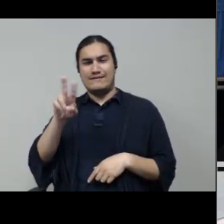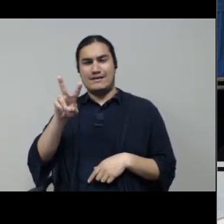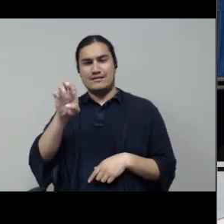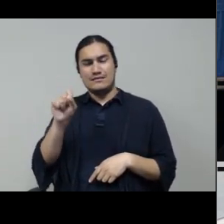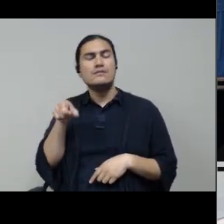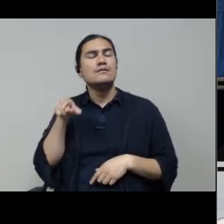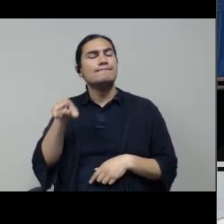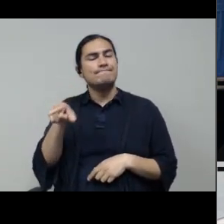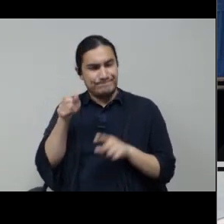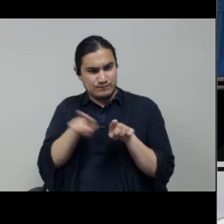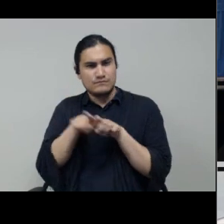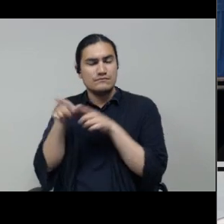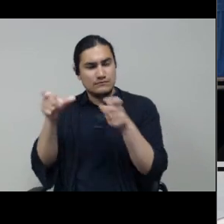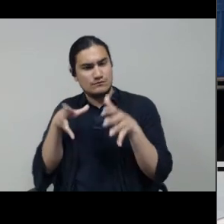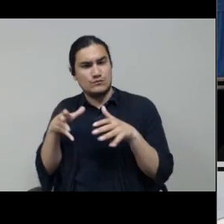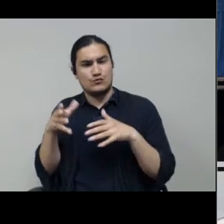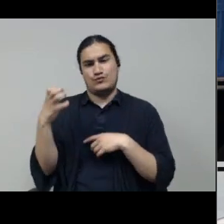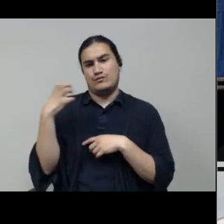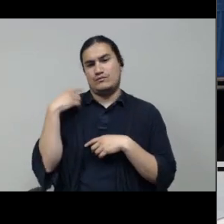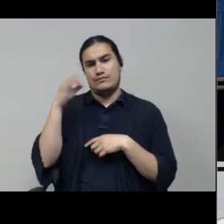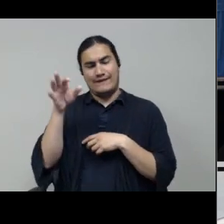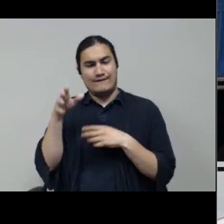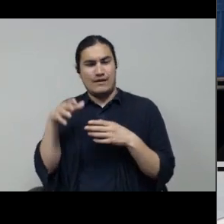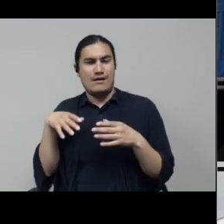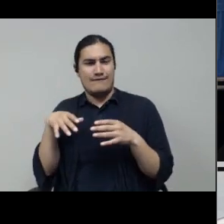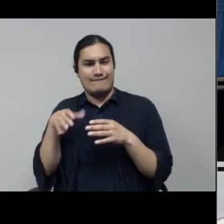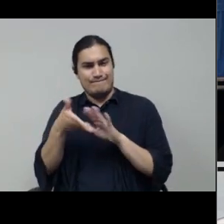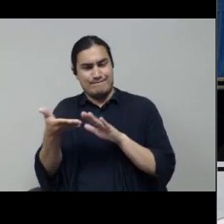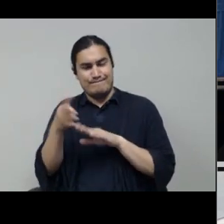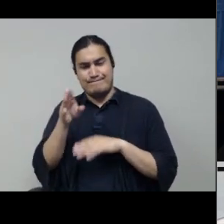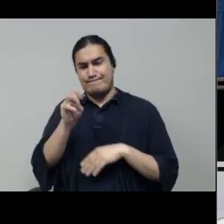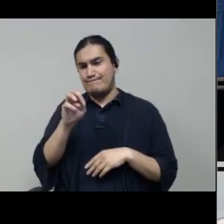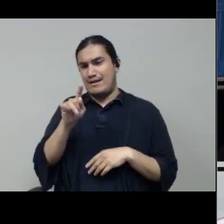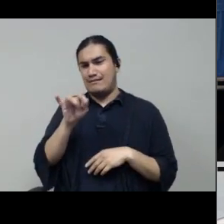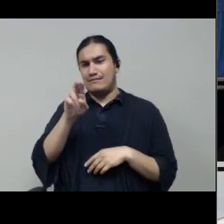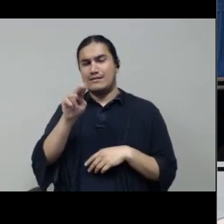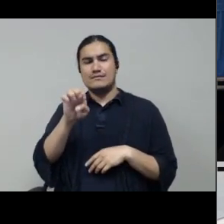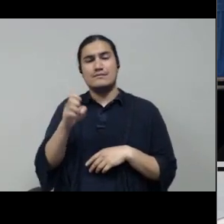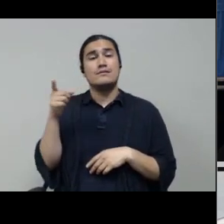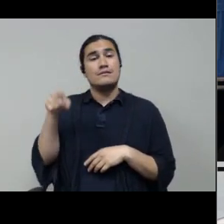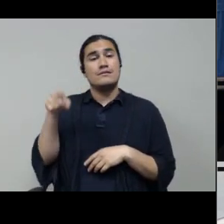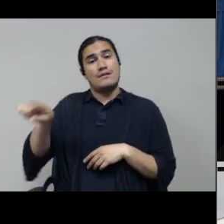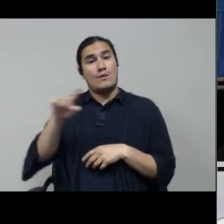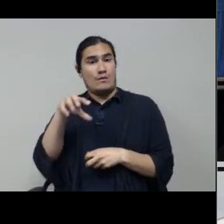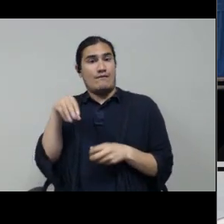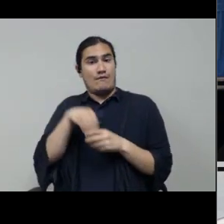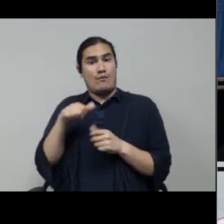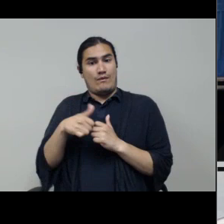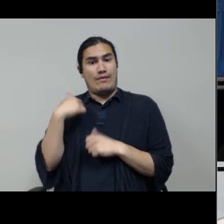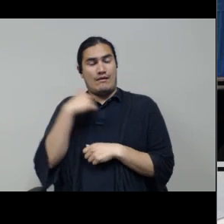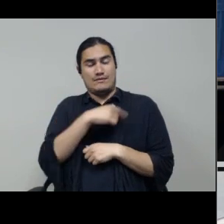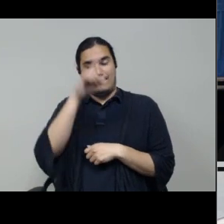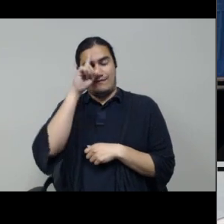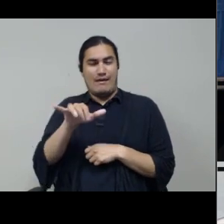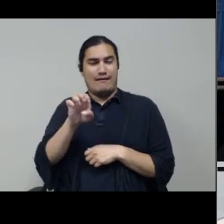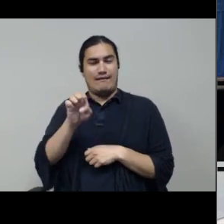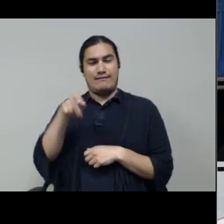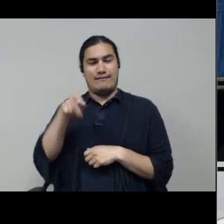Maintenance. And we spent the day at a Advanced Clean Technology Expo